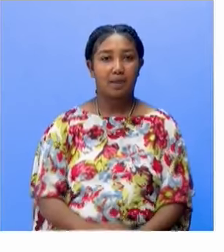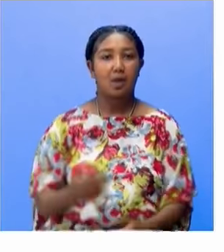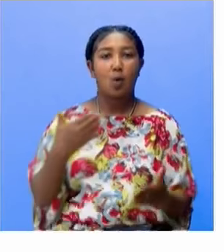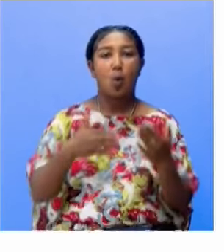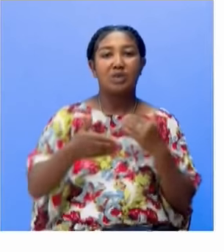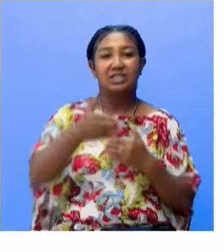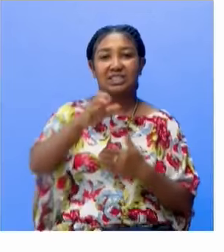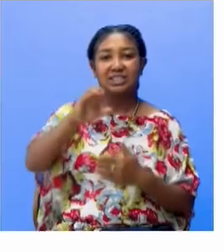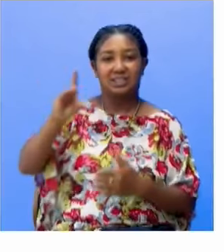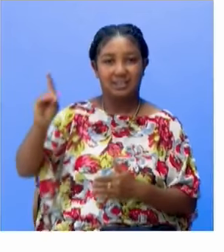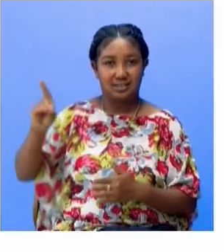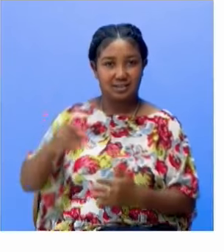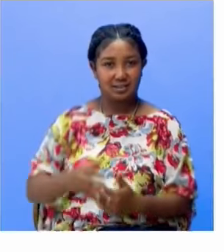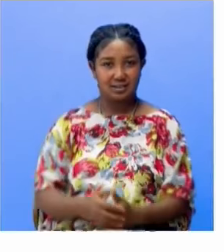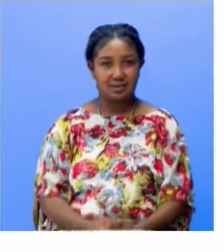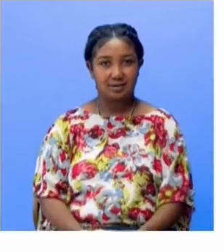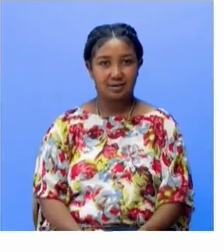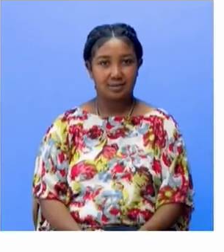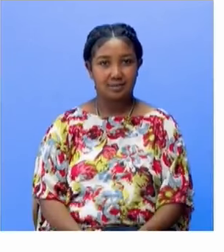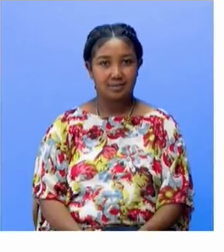Washed.